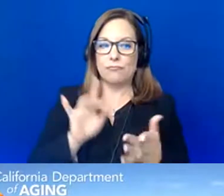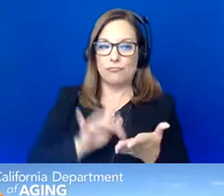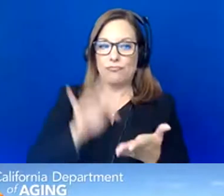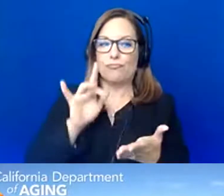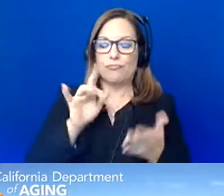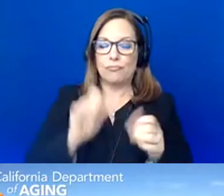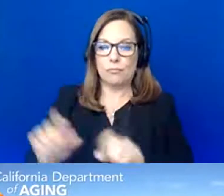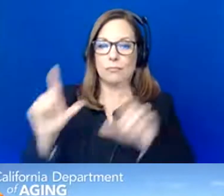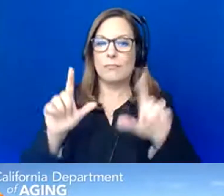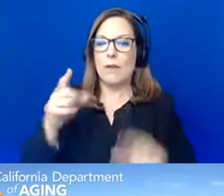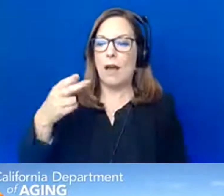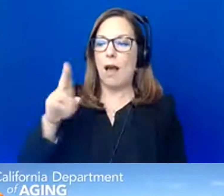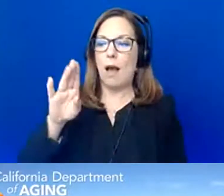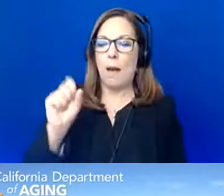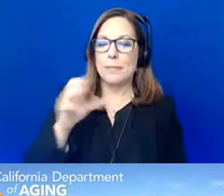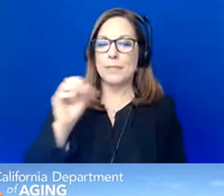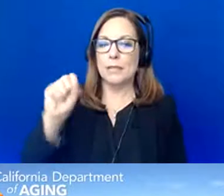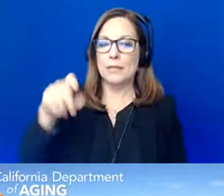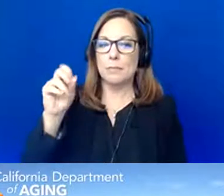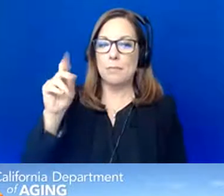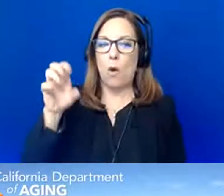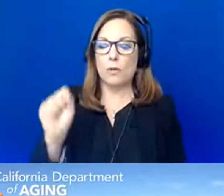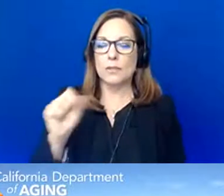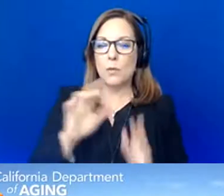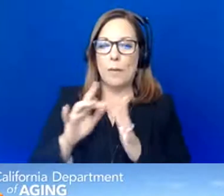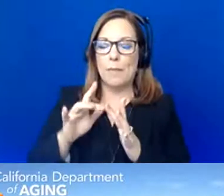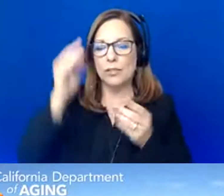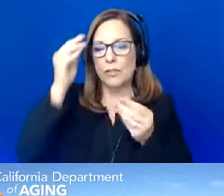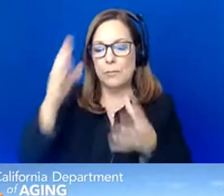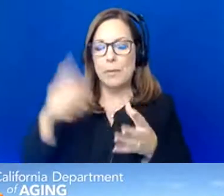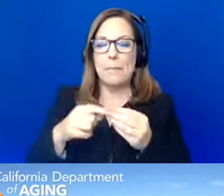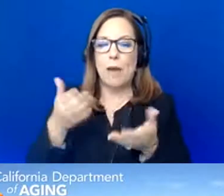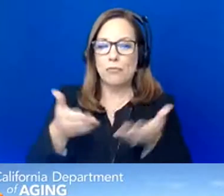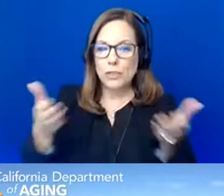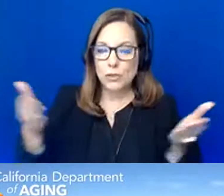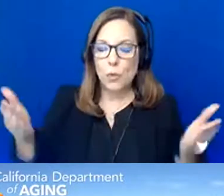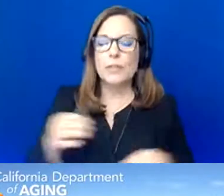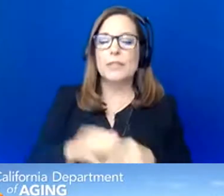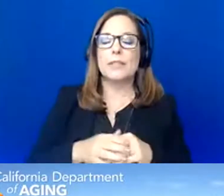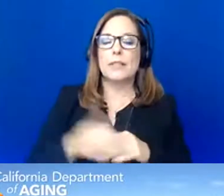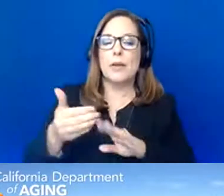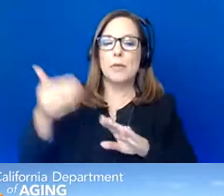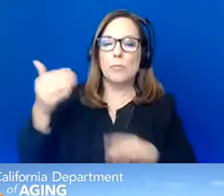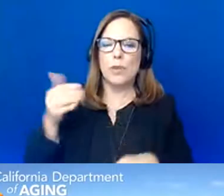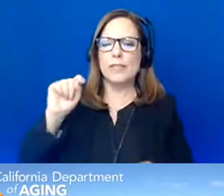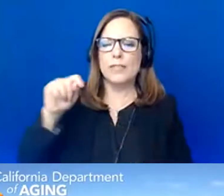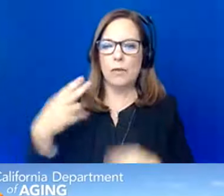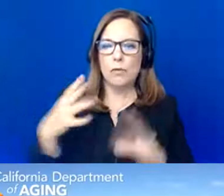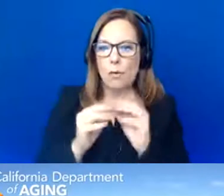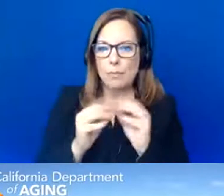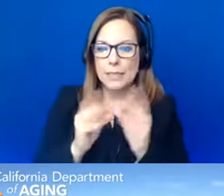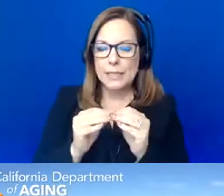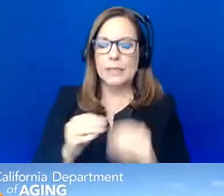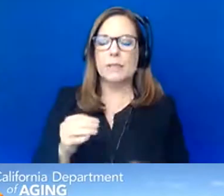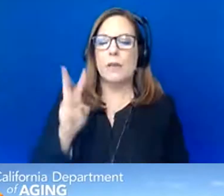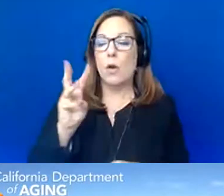There you'll find all the resource information and also links to previous town halls and the Leadership and Aging webinars, as